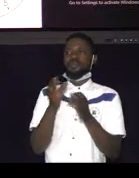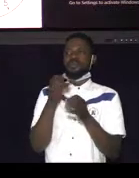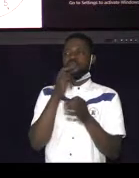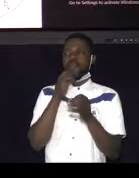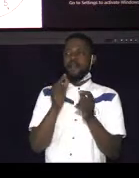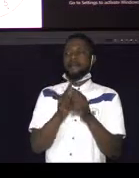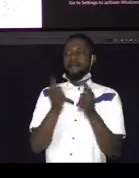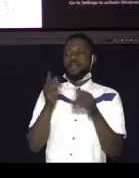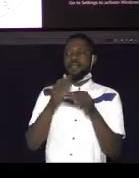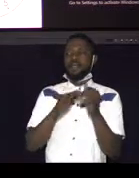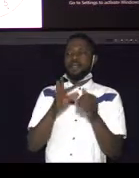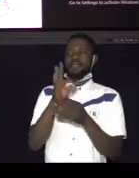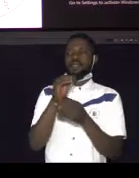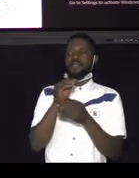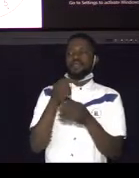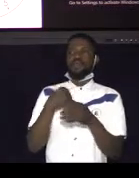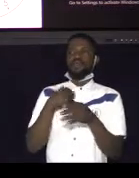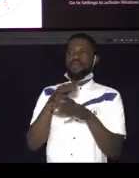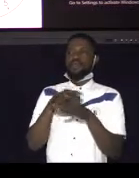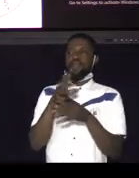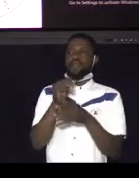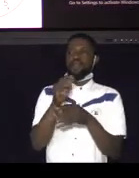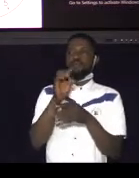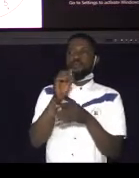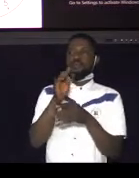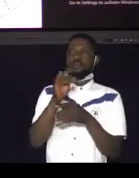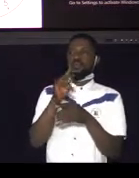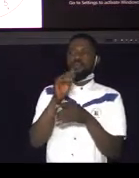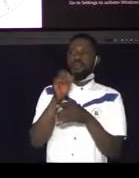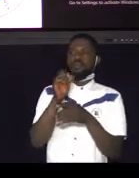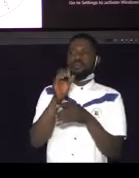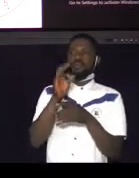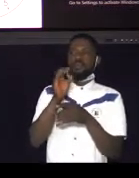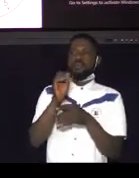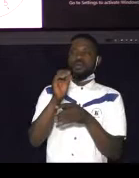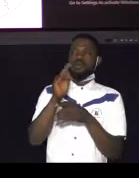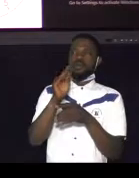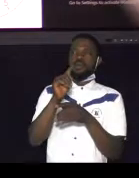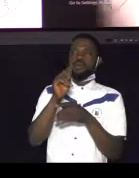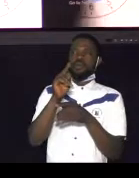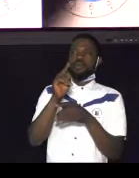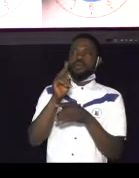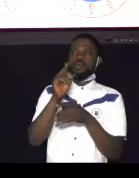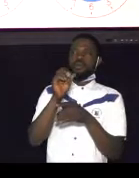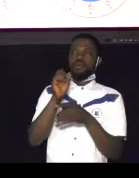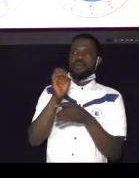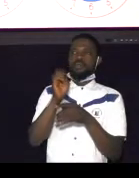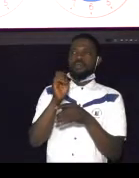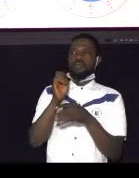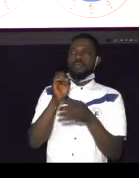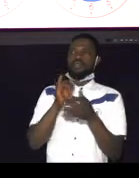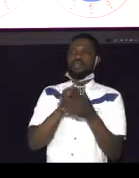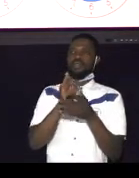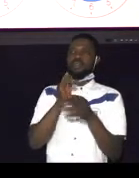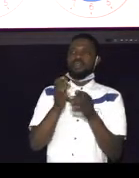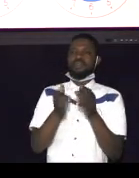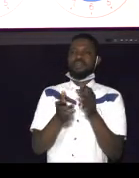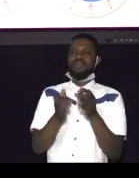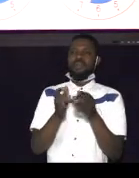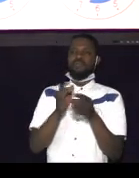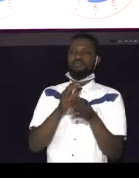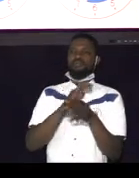obtuse angles. We call them obtuse angles, and obtuse means something that is blunt. So they are no longer sharp,